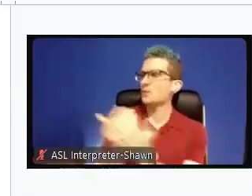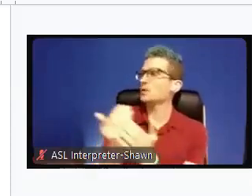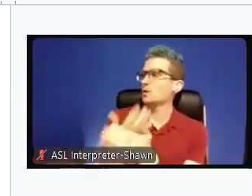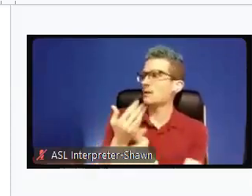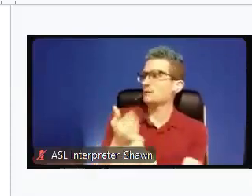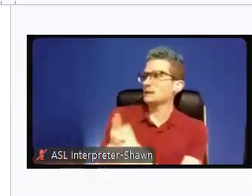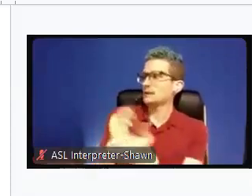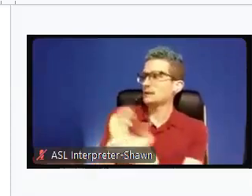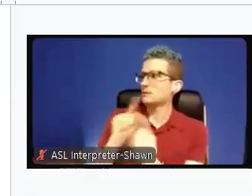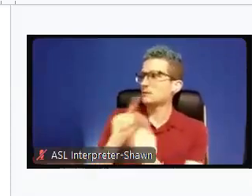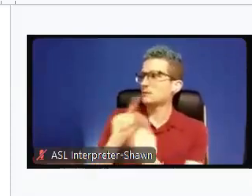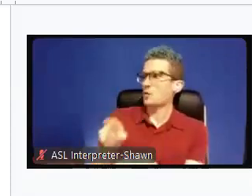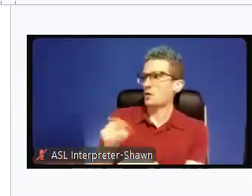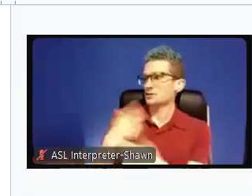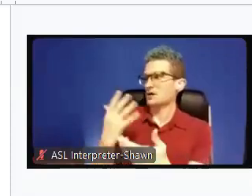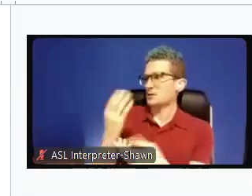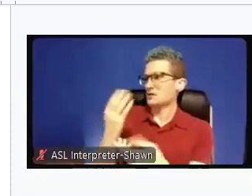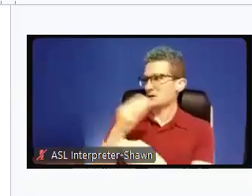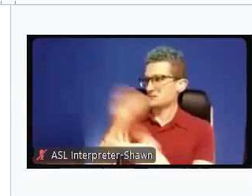that's across the board.